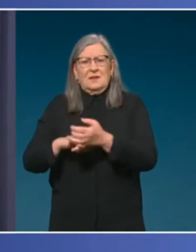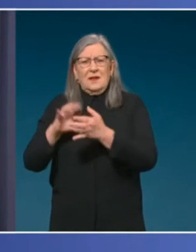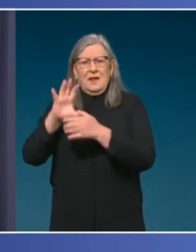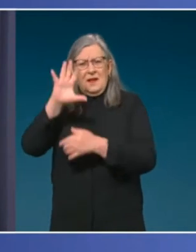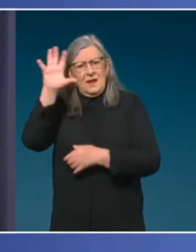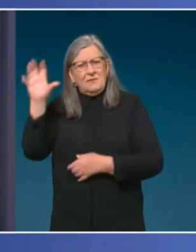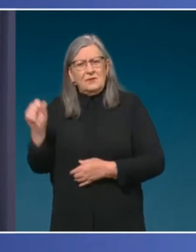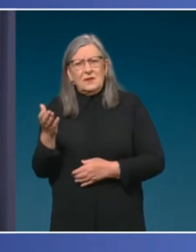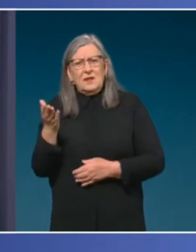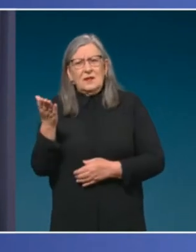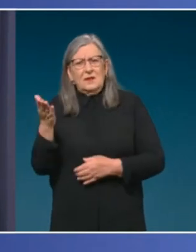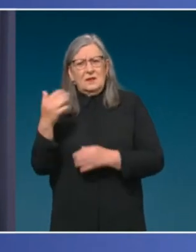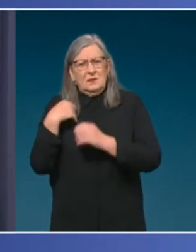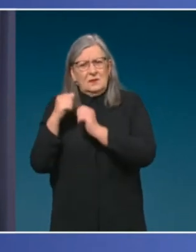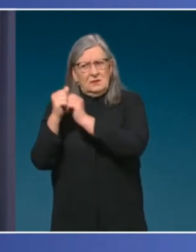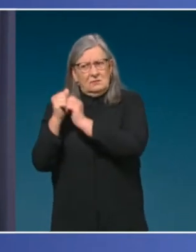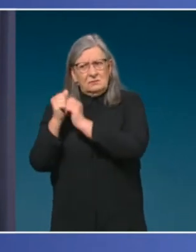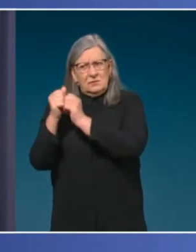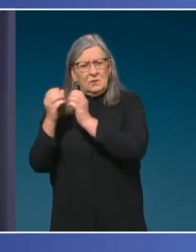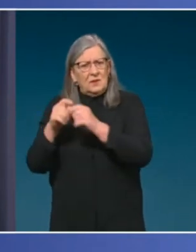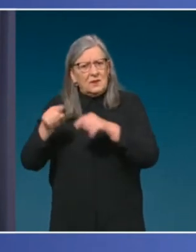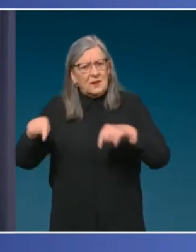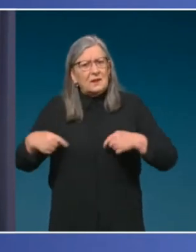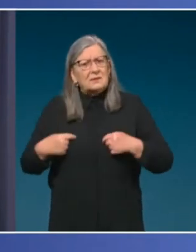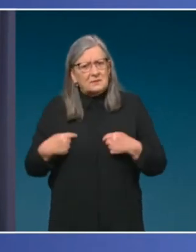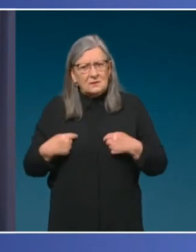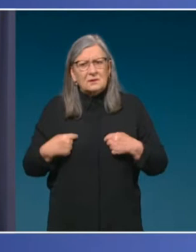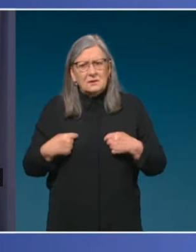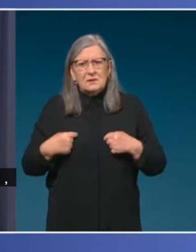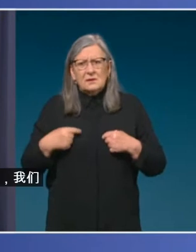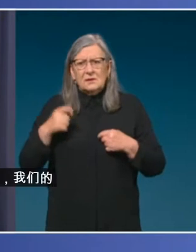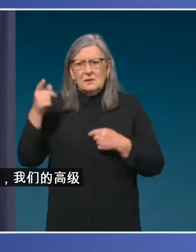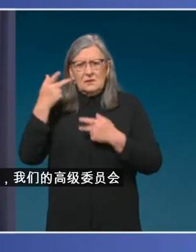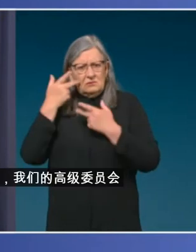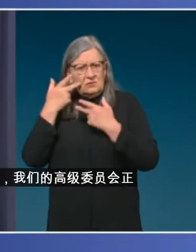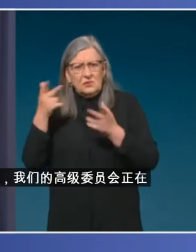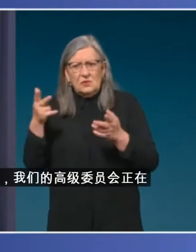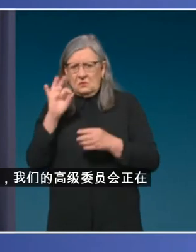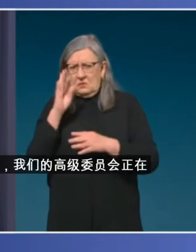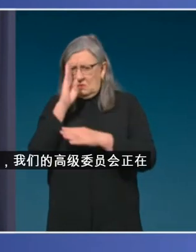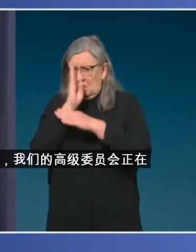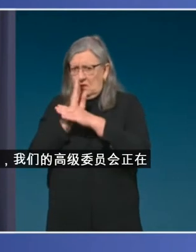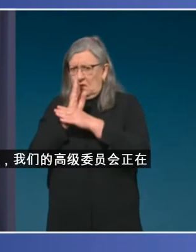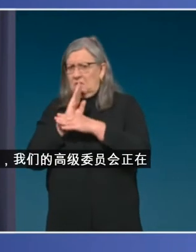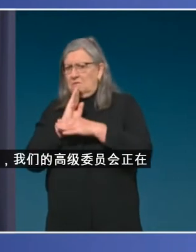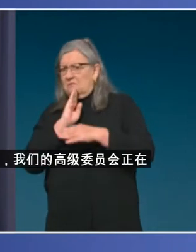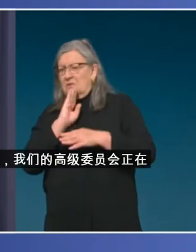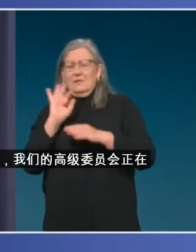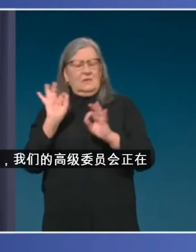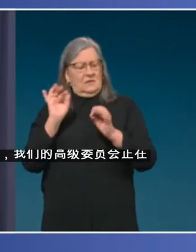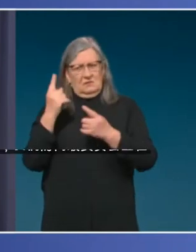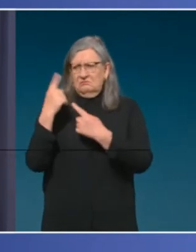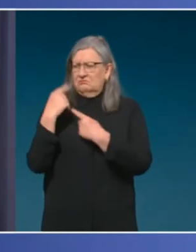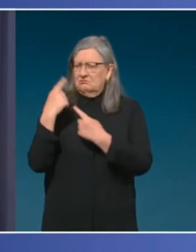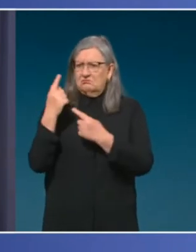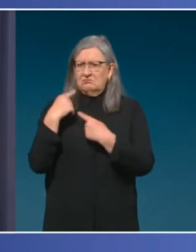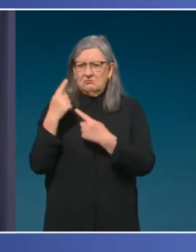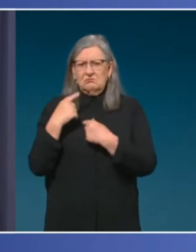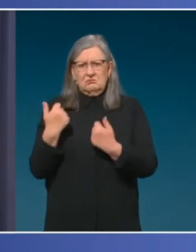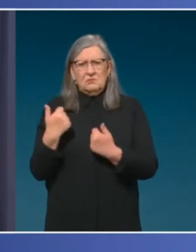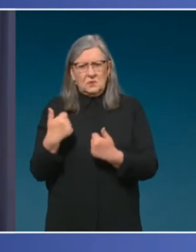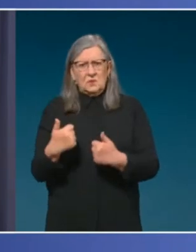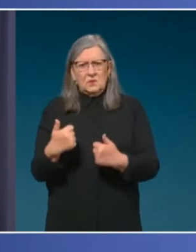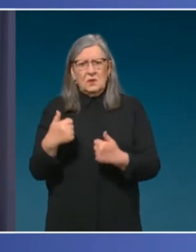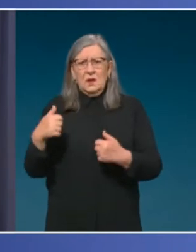and transparent, both internationally and directly with Australia. Our High Commission is working with South Africa. The Deputy Chief Medical